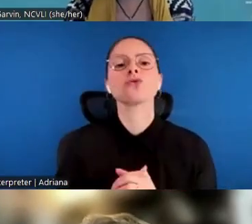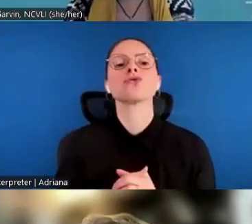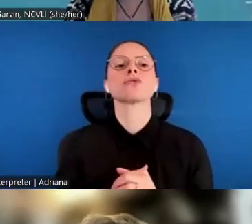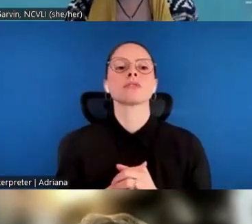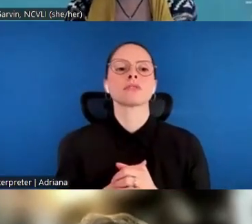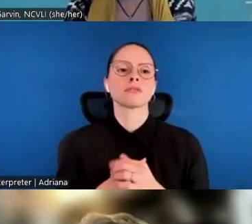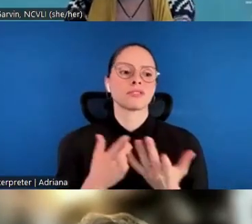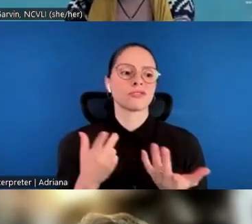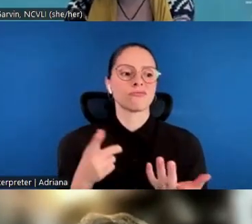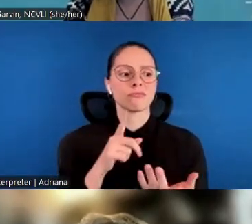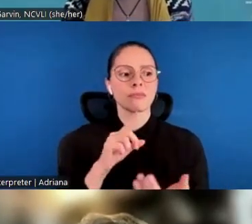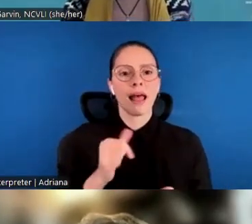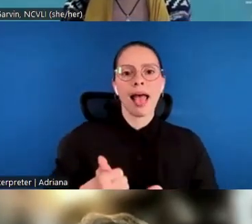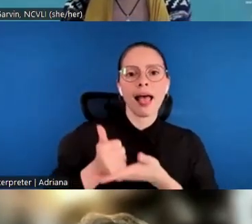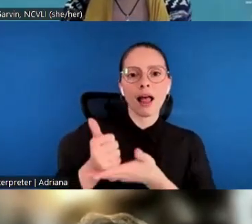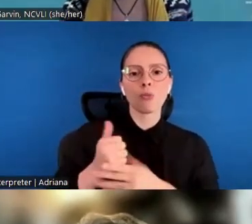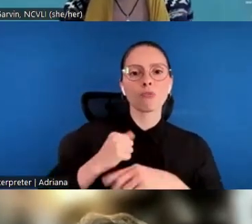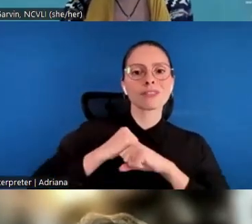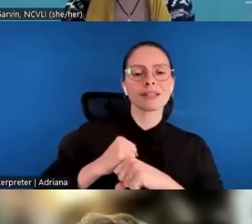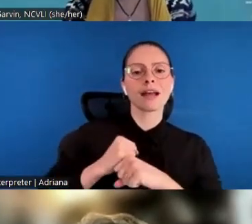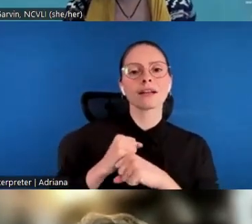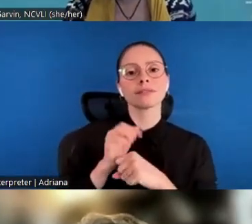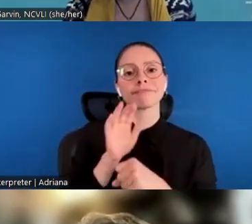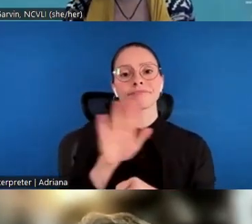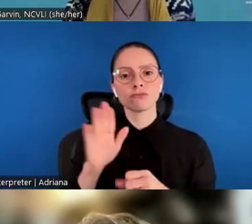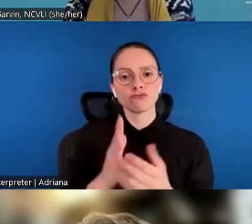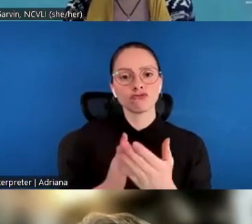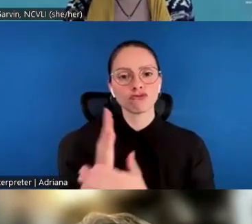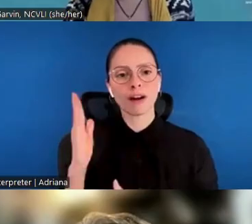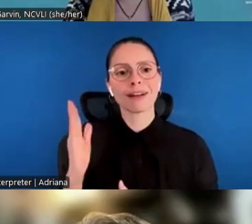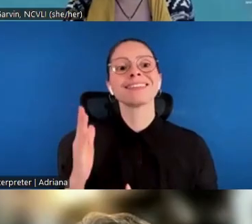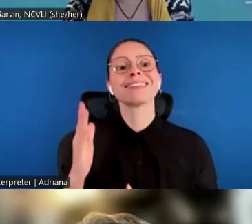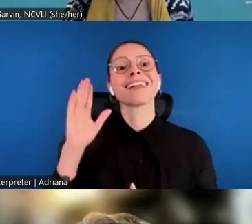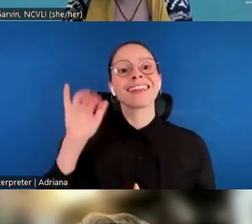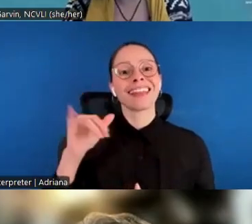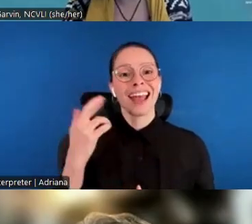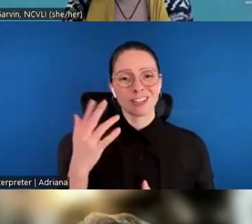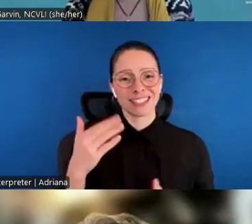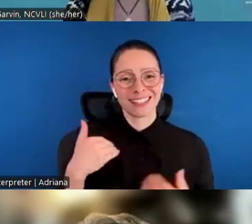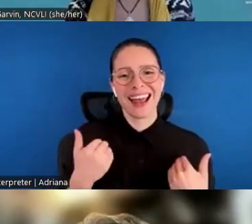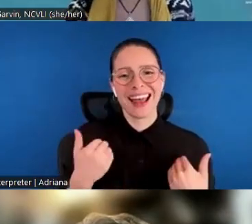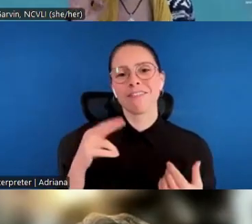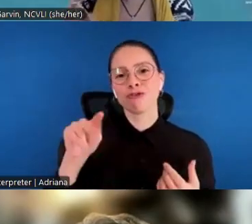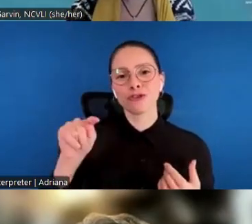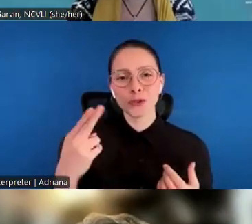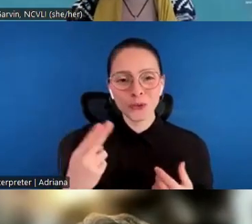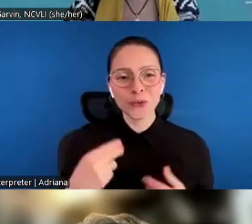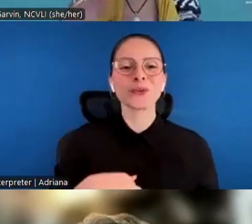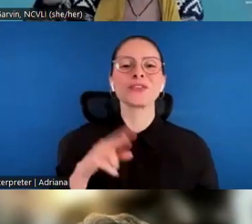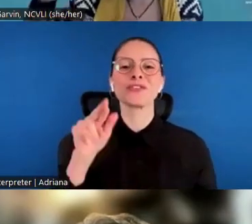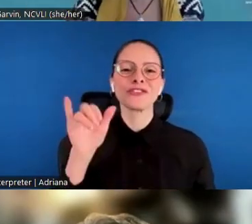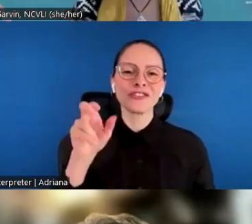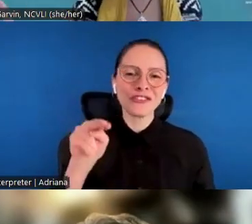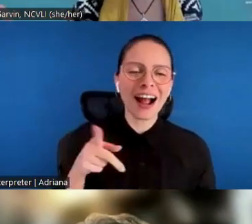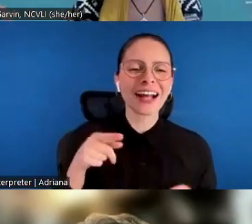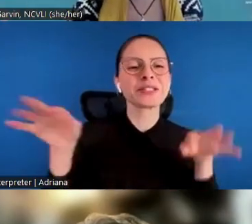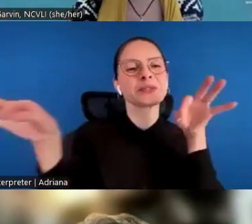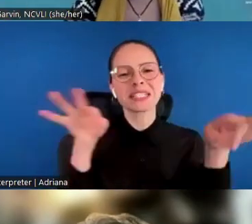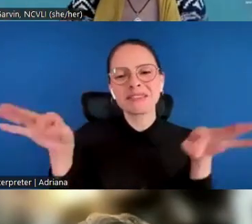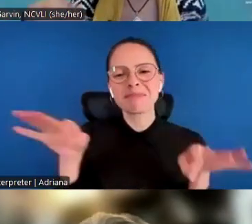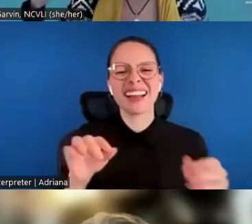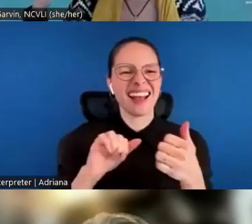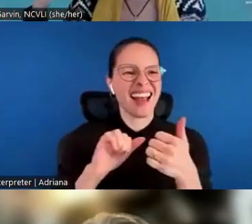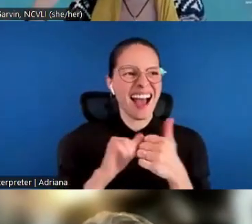protect their rights. And that's why we have Ruth and we have Ryan to tell us, how do we do